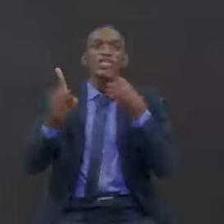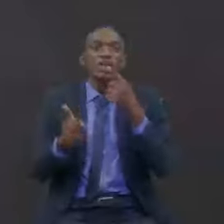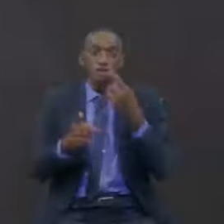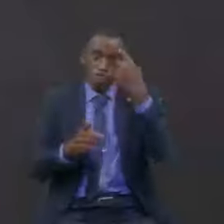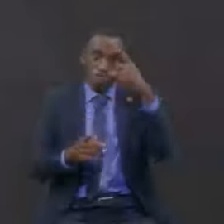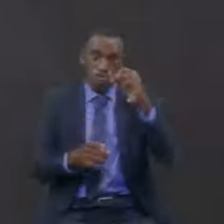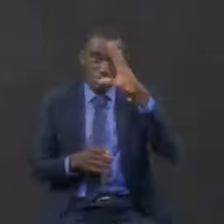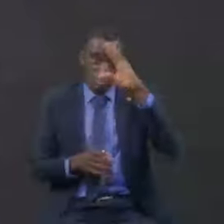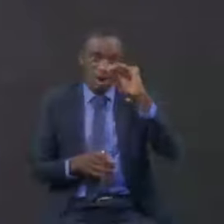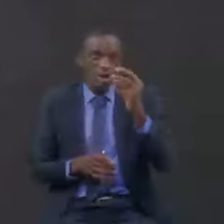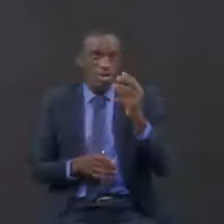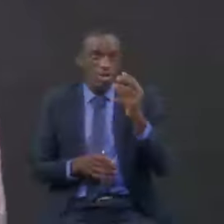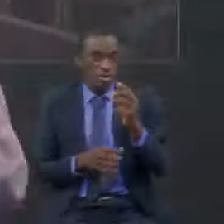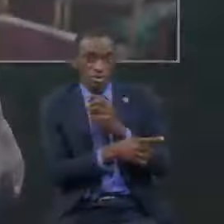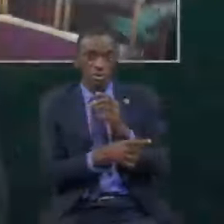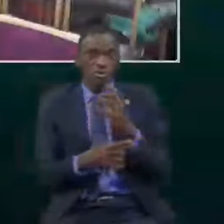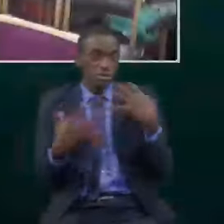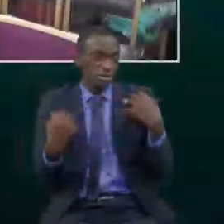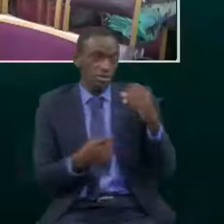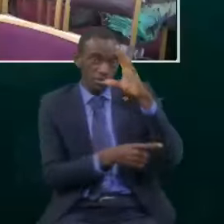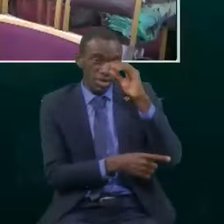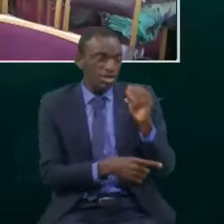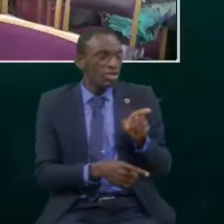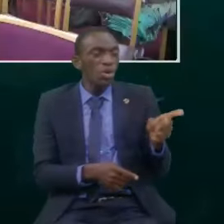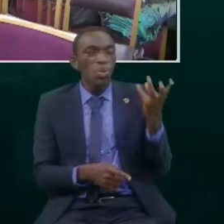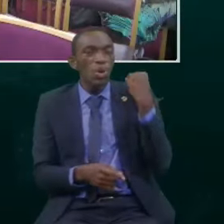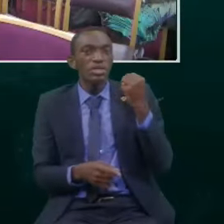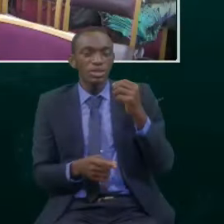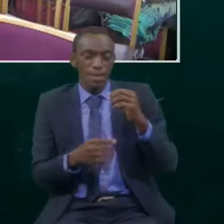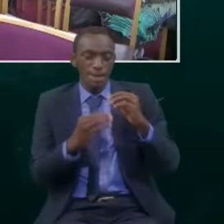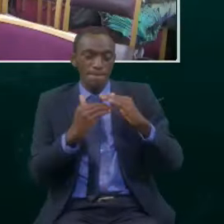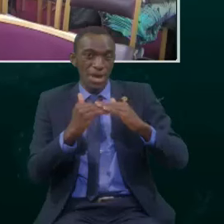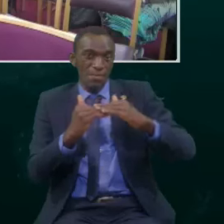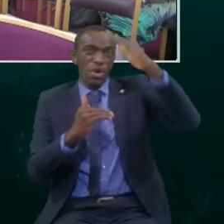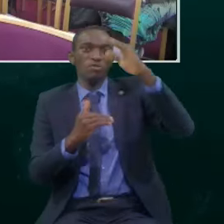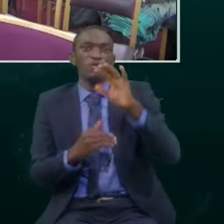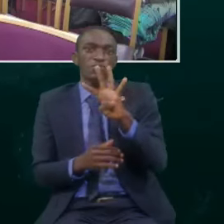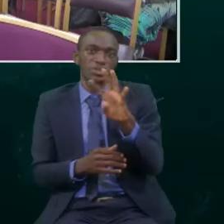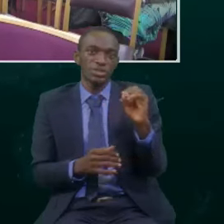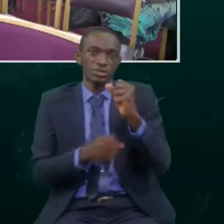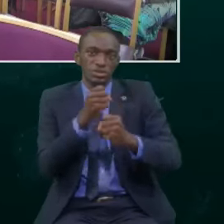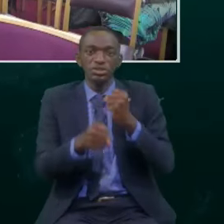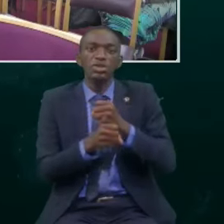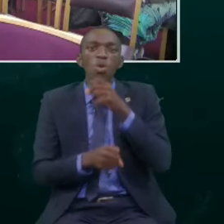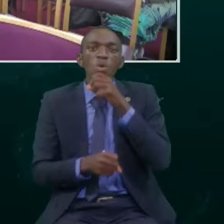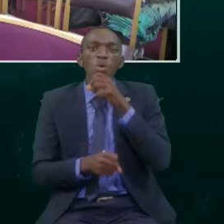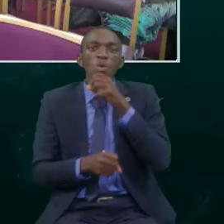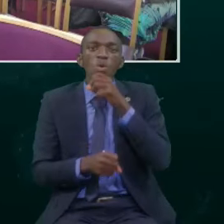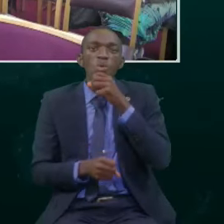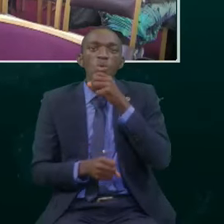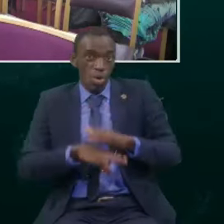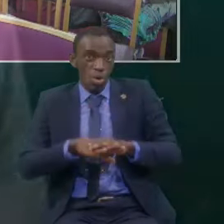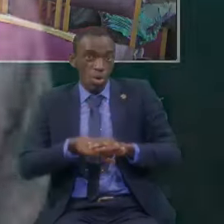40 years old. 40 years old, on whom this miracle